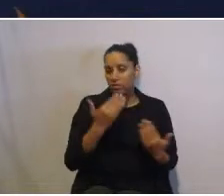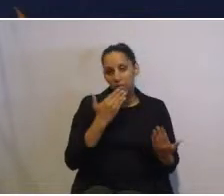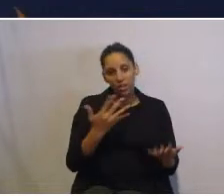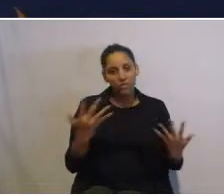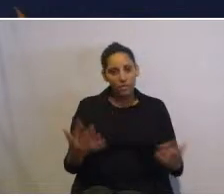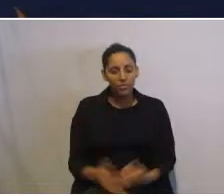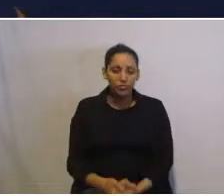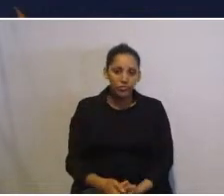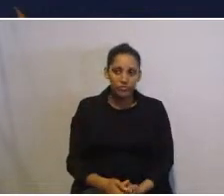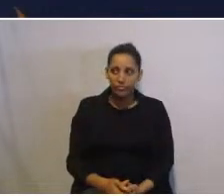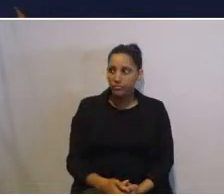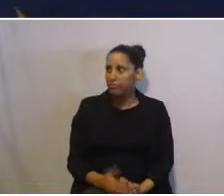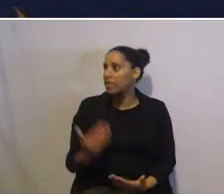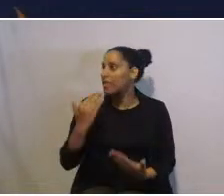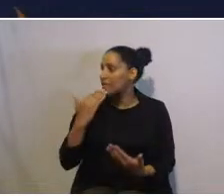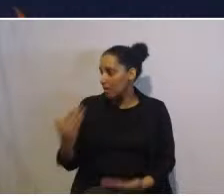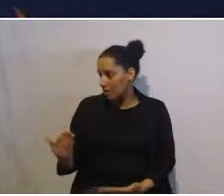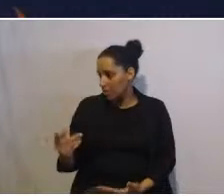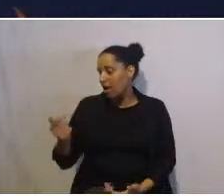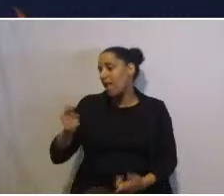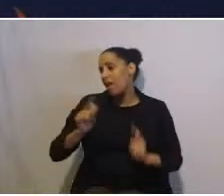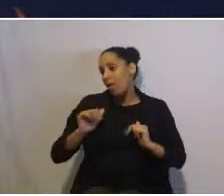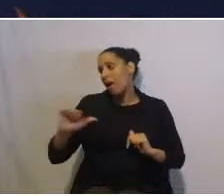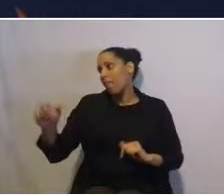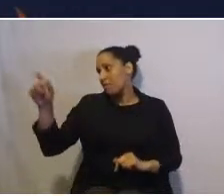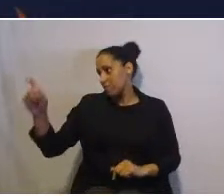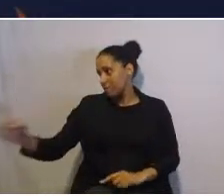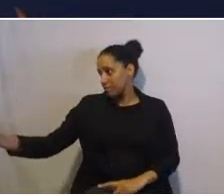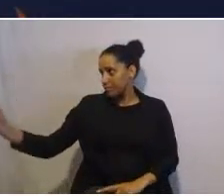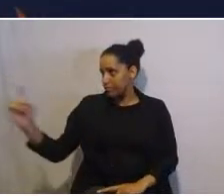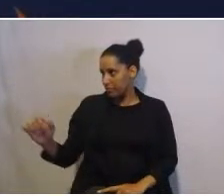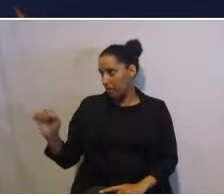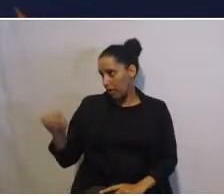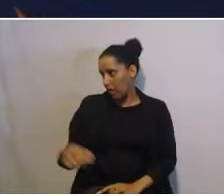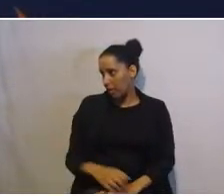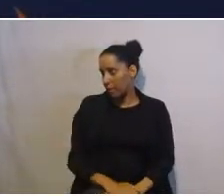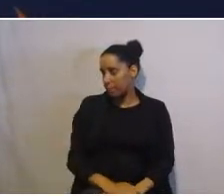very much. Thank you. May we allow the next one, please? Thank you very much, ma'am.